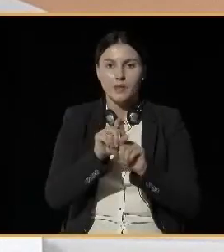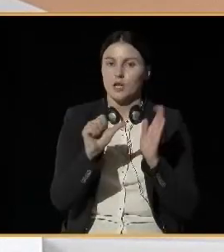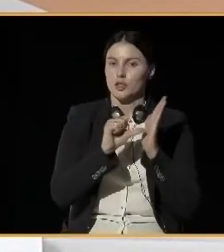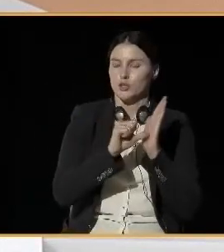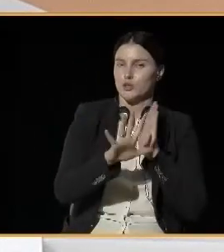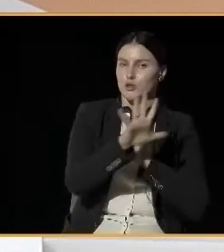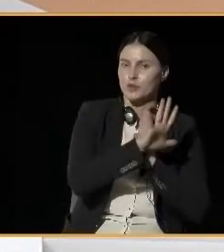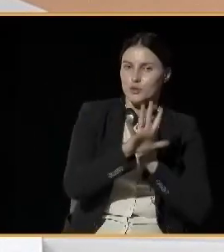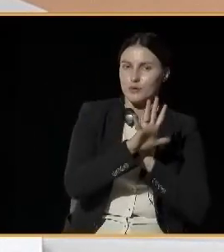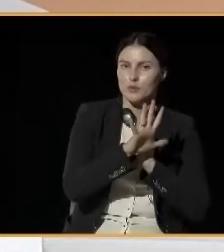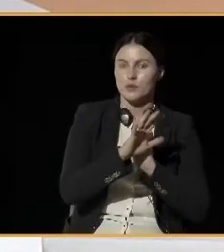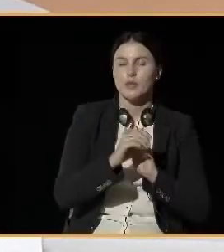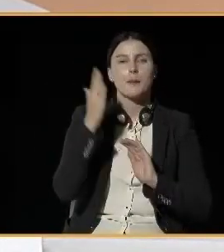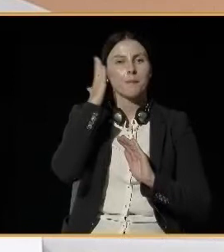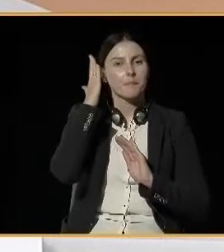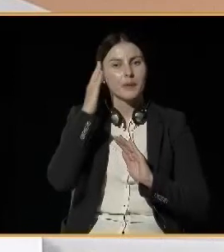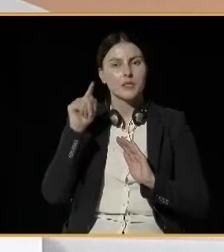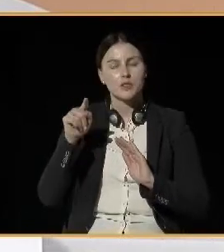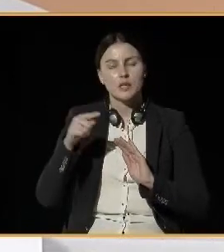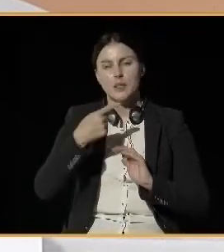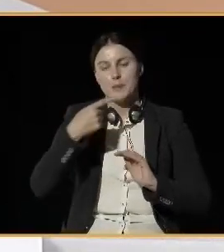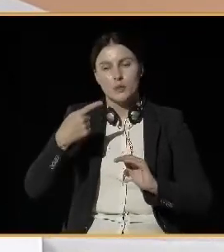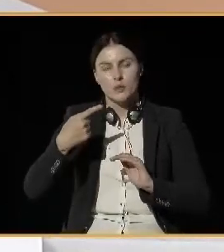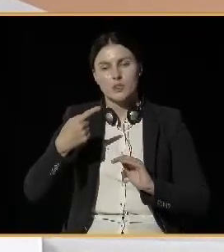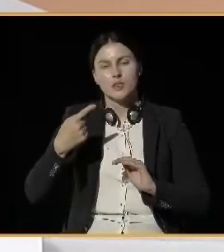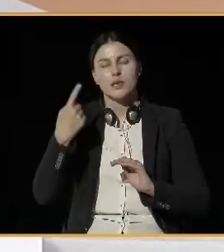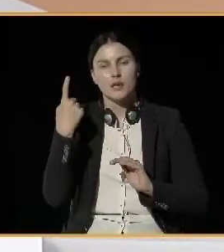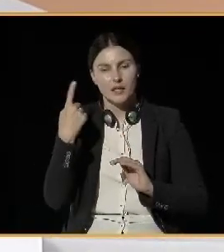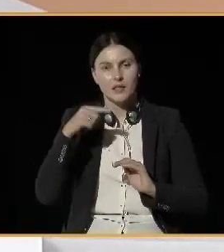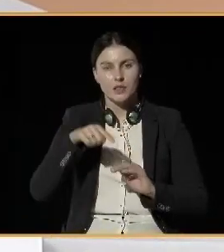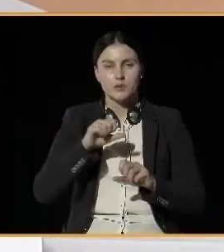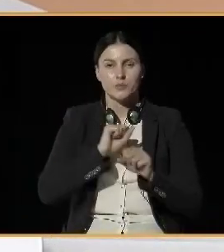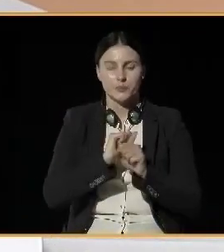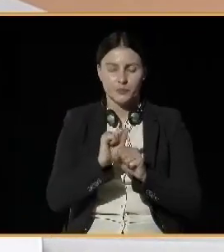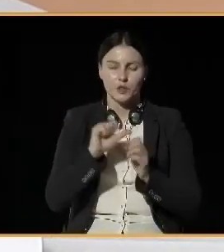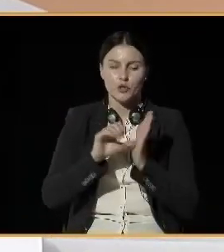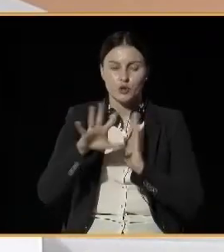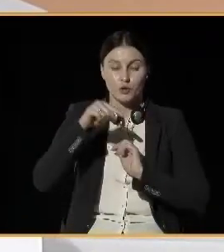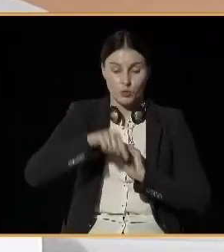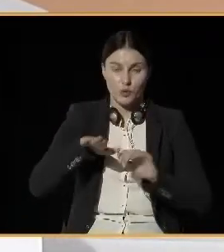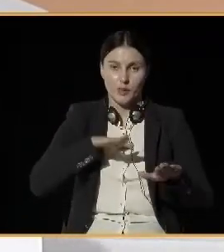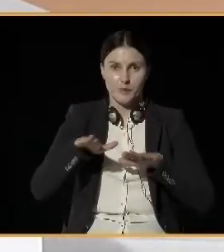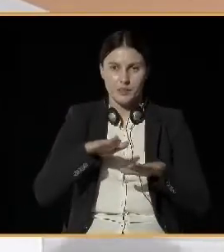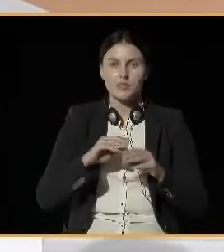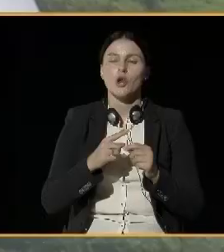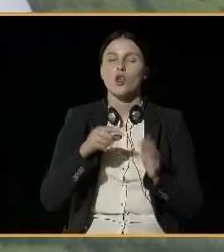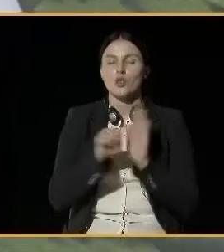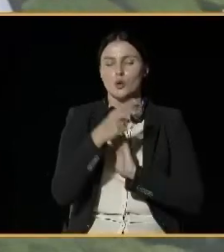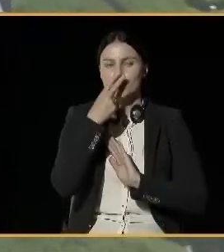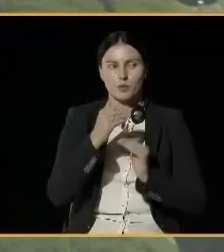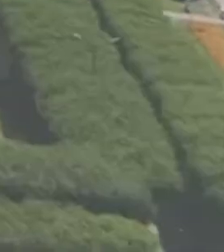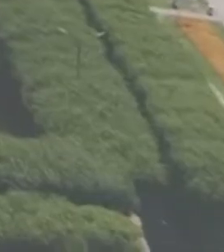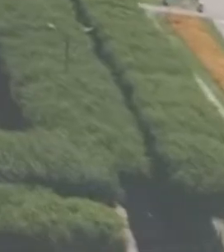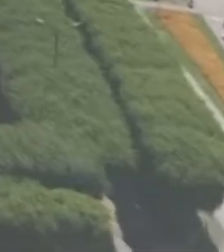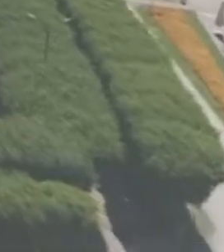One addressing housing policy, that's on level -1, and environment. The environment panel will